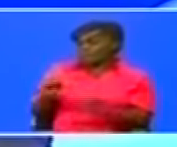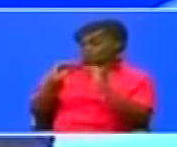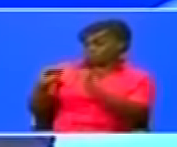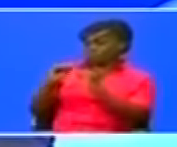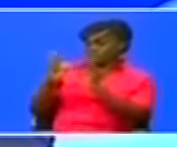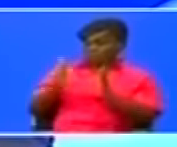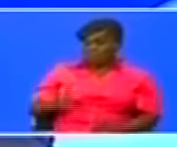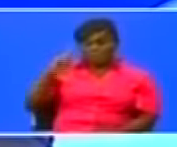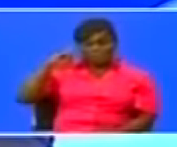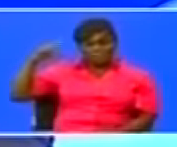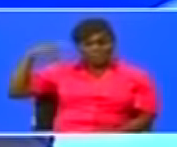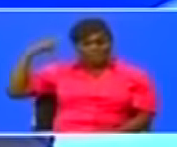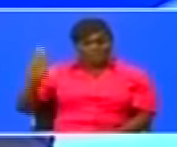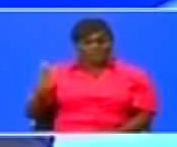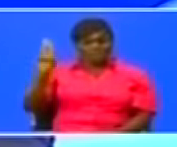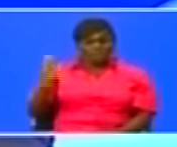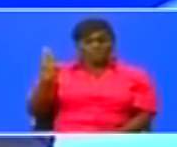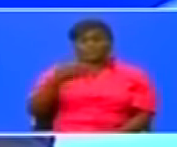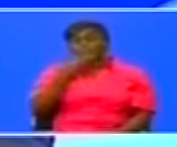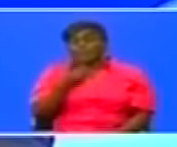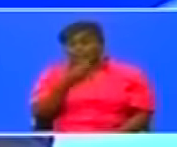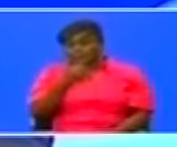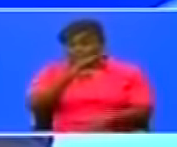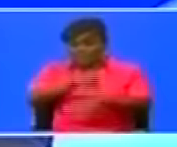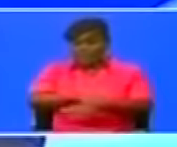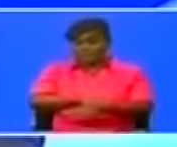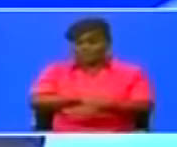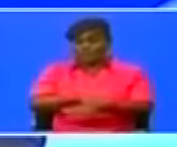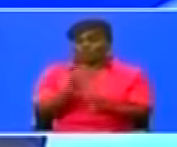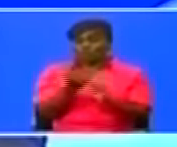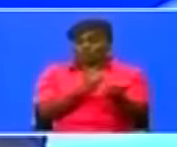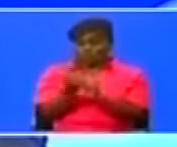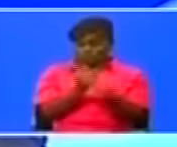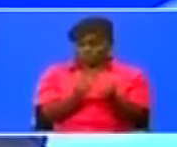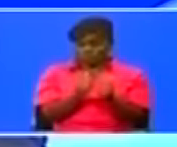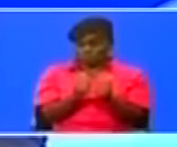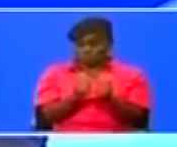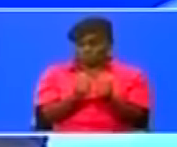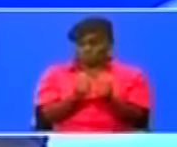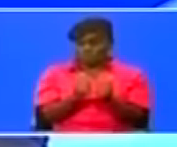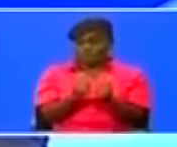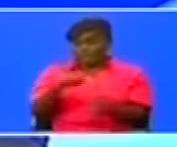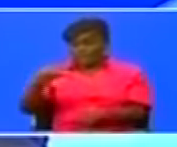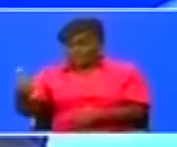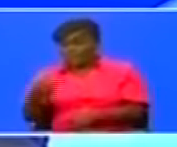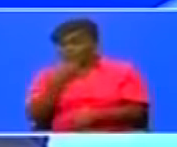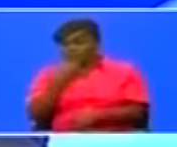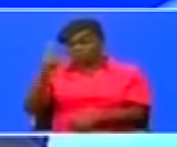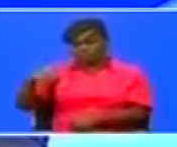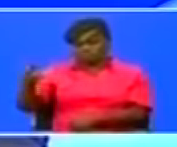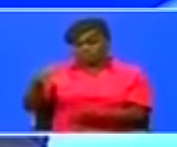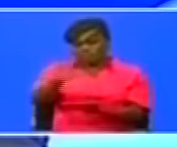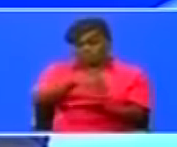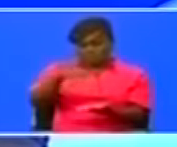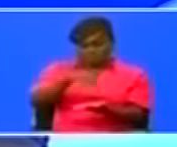year. Mathare United's Erick Johana beat stiff competition from Khalid, Aucho and Bernard Mang’oli to win the midfielder of the